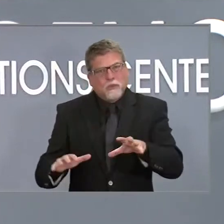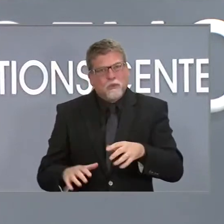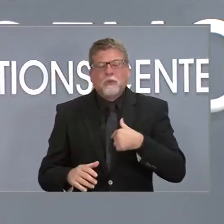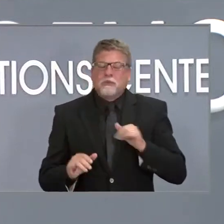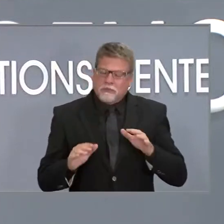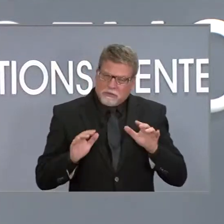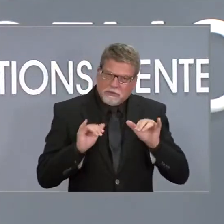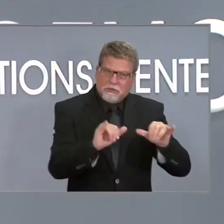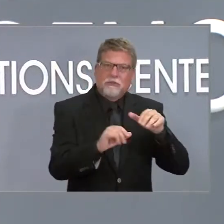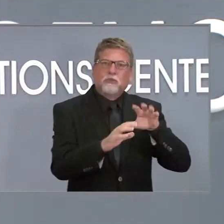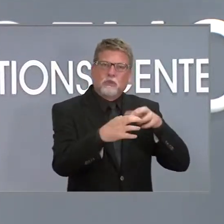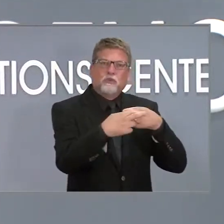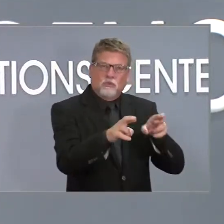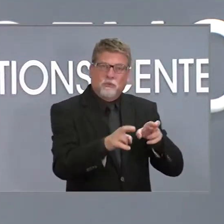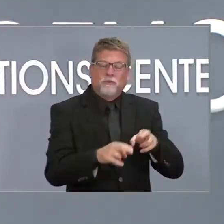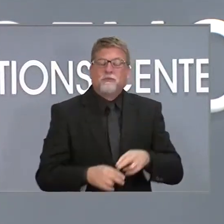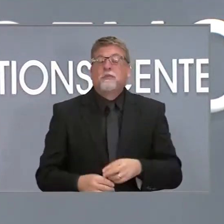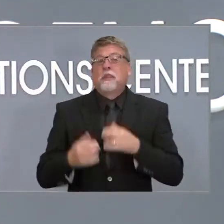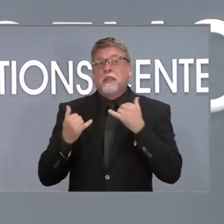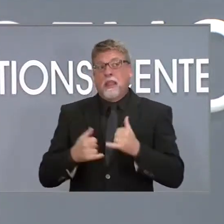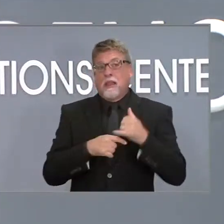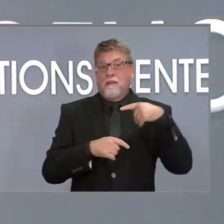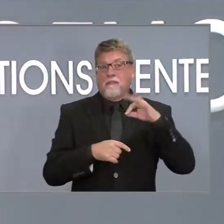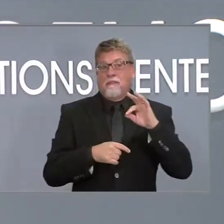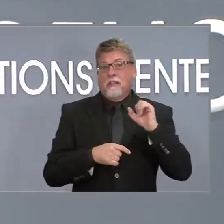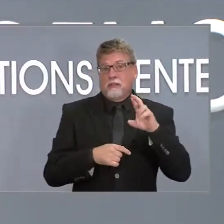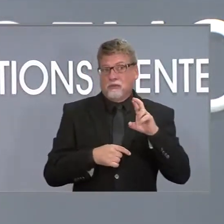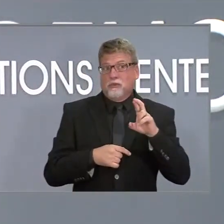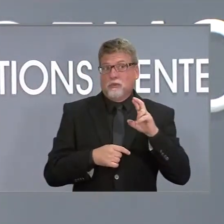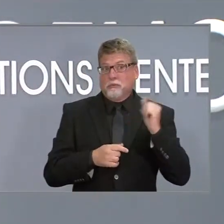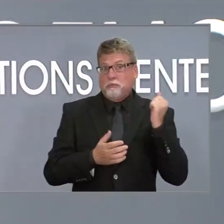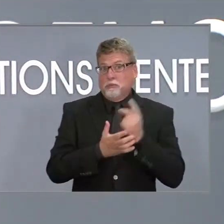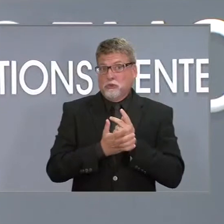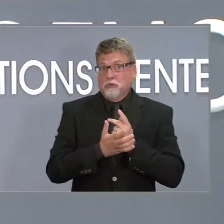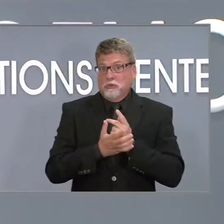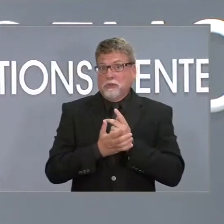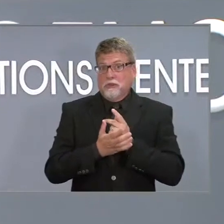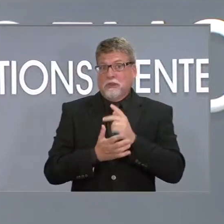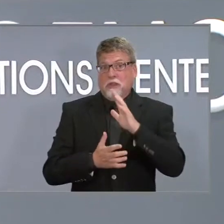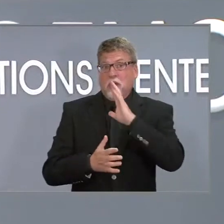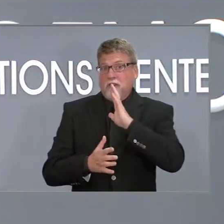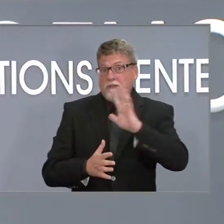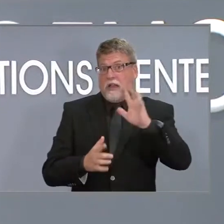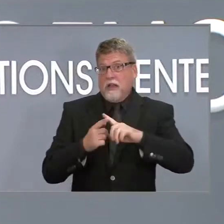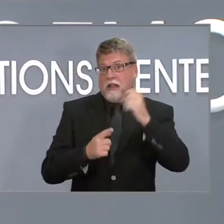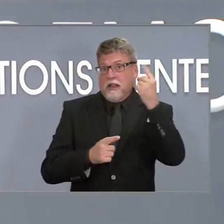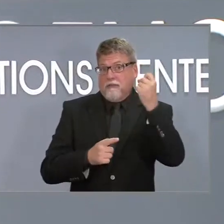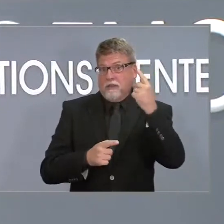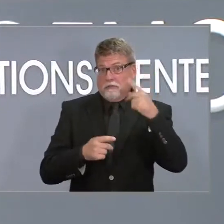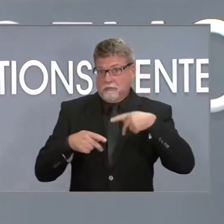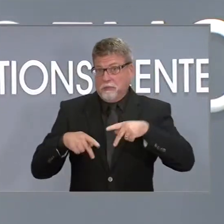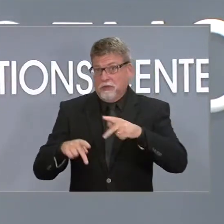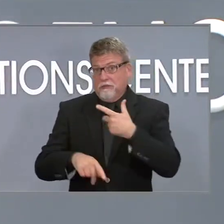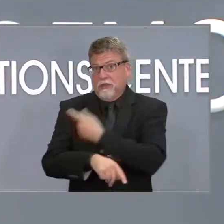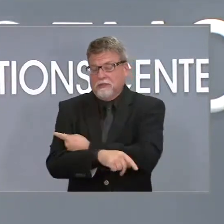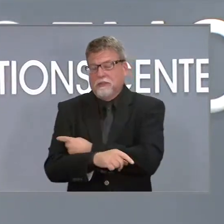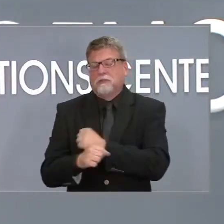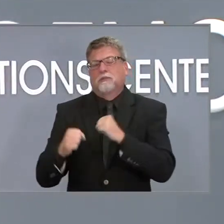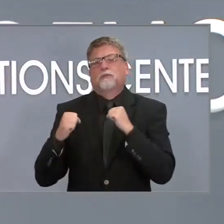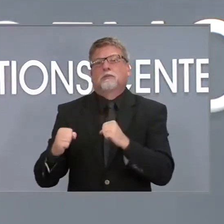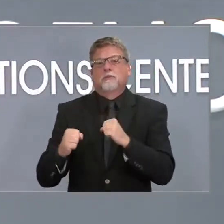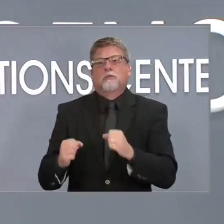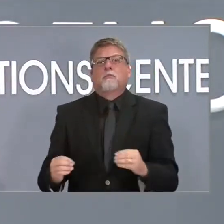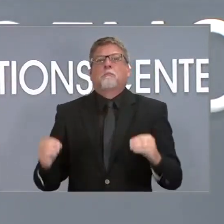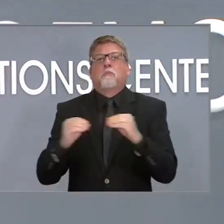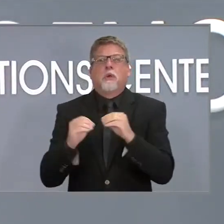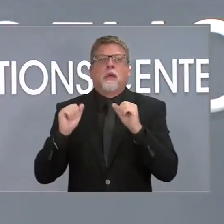more 12 to 17-year-olds get vaccinated. And then we will always, as we have throughout this pandemic, reevaluate our guidance based on what we're seeing with